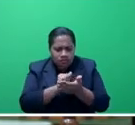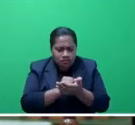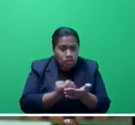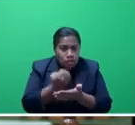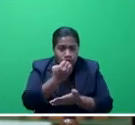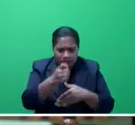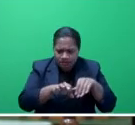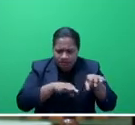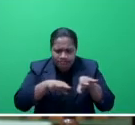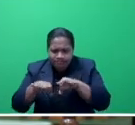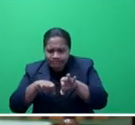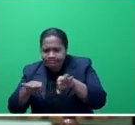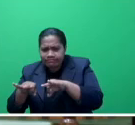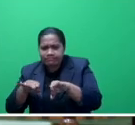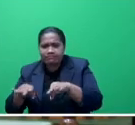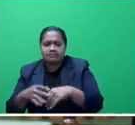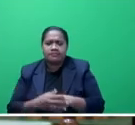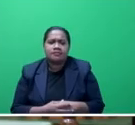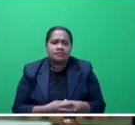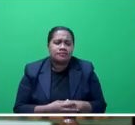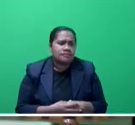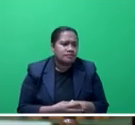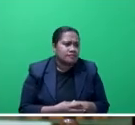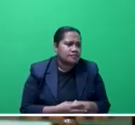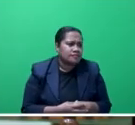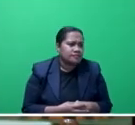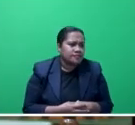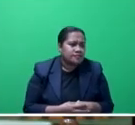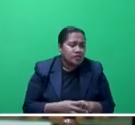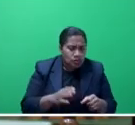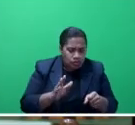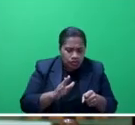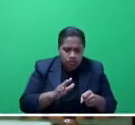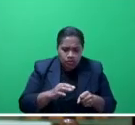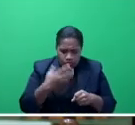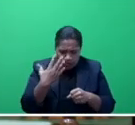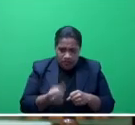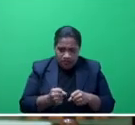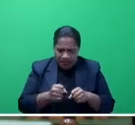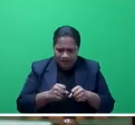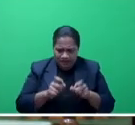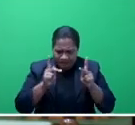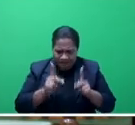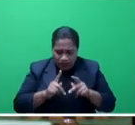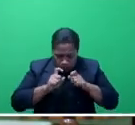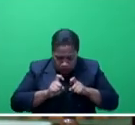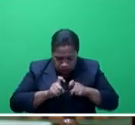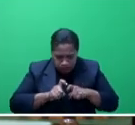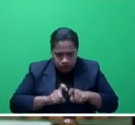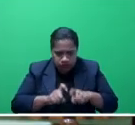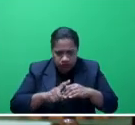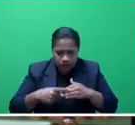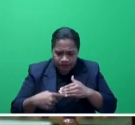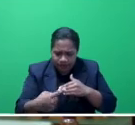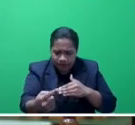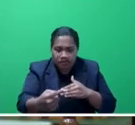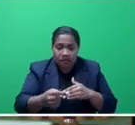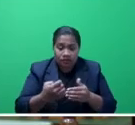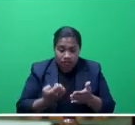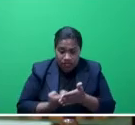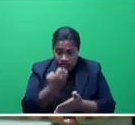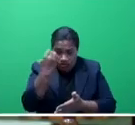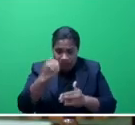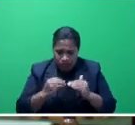with exceptional diplomatic dexterity, to maintain fiscal stability, stabilize the economy, and